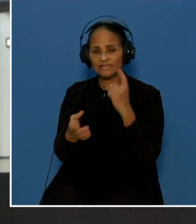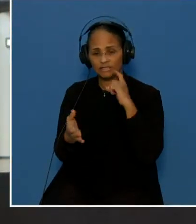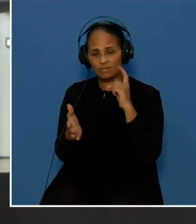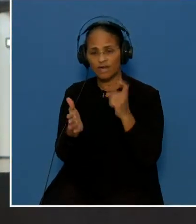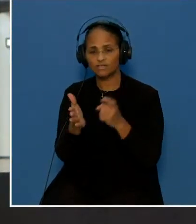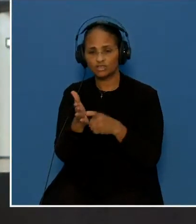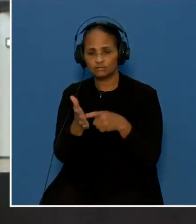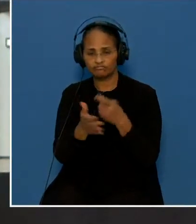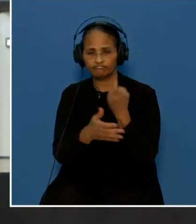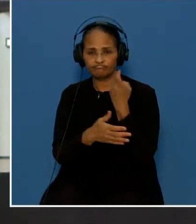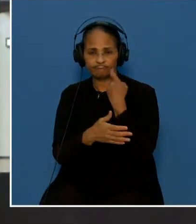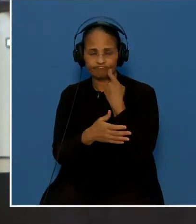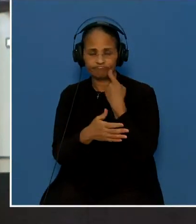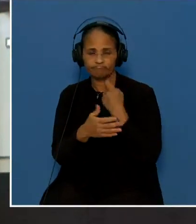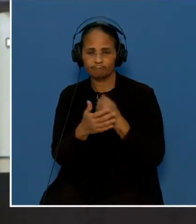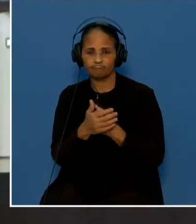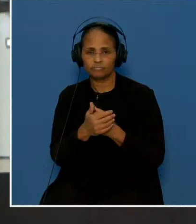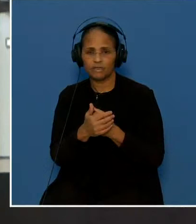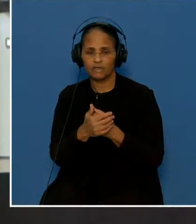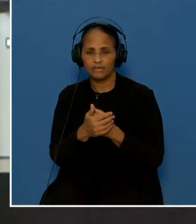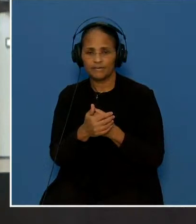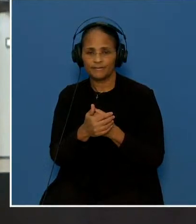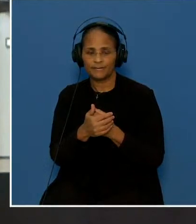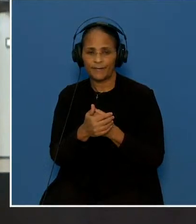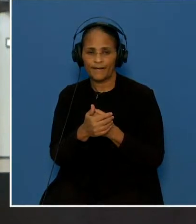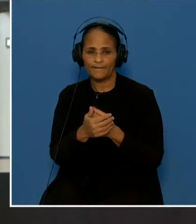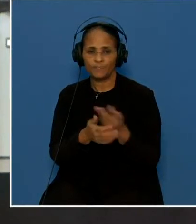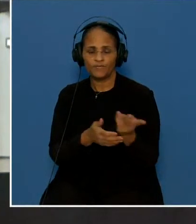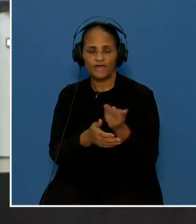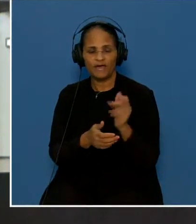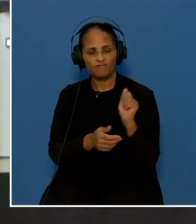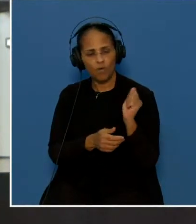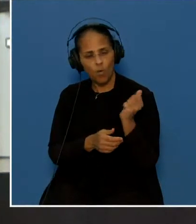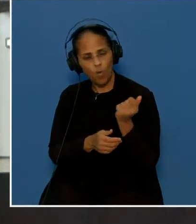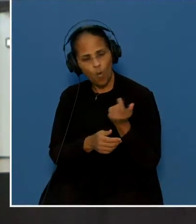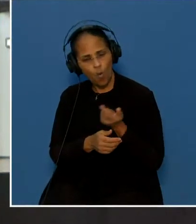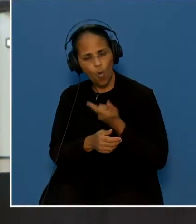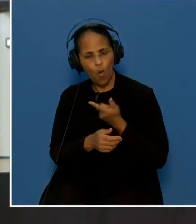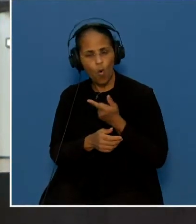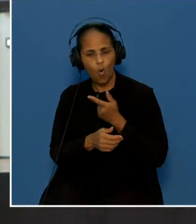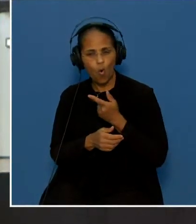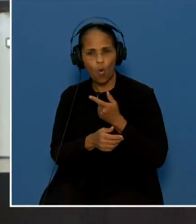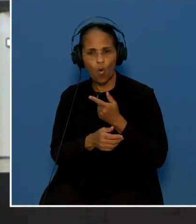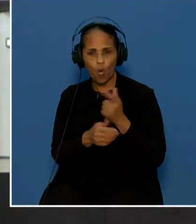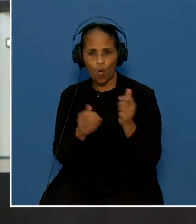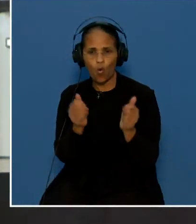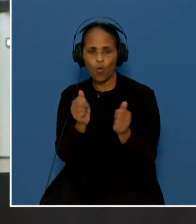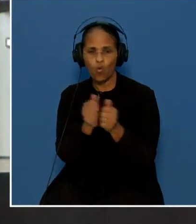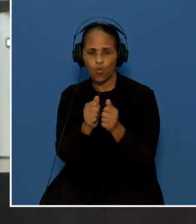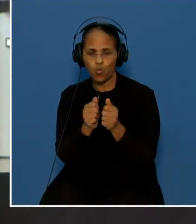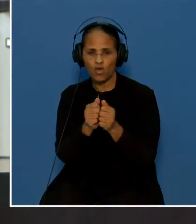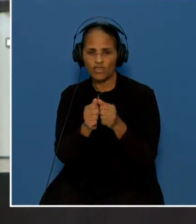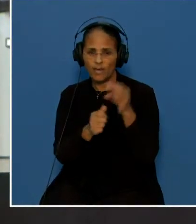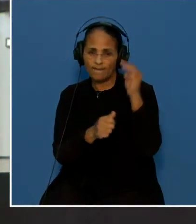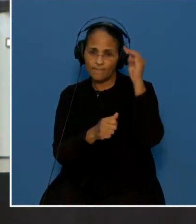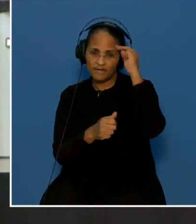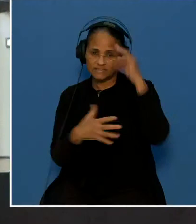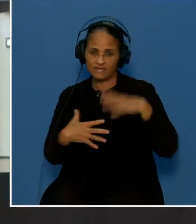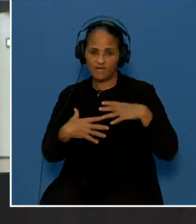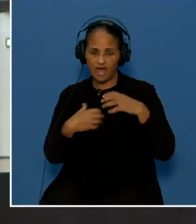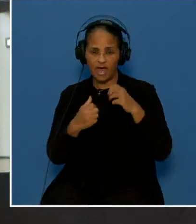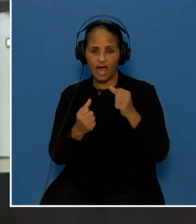tonight. They have all, along with the Ministry of Health